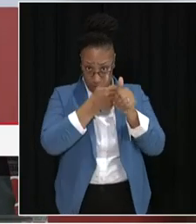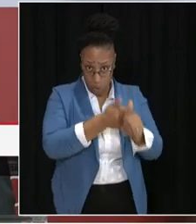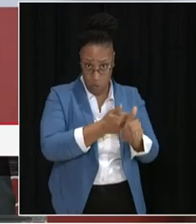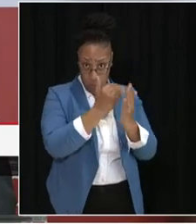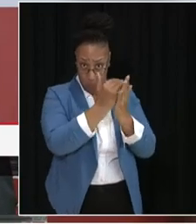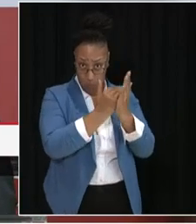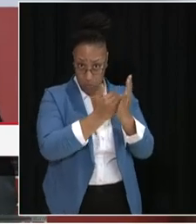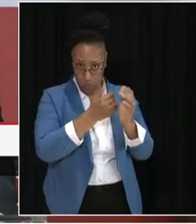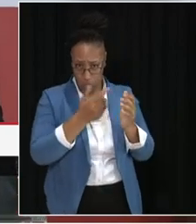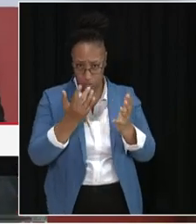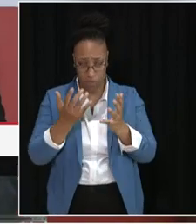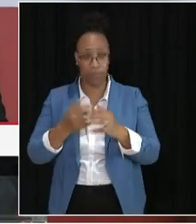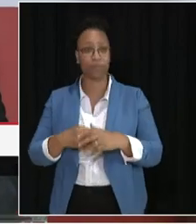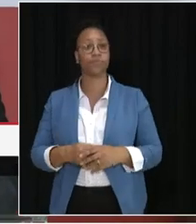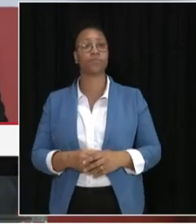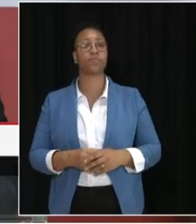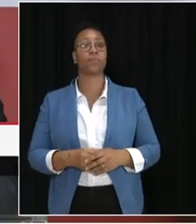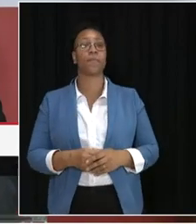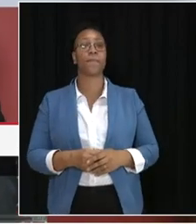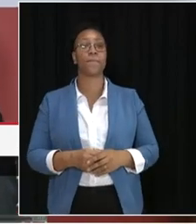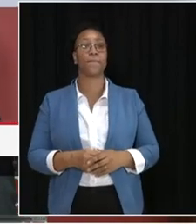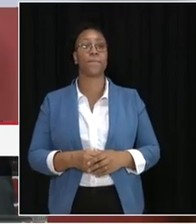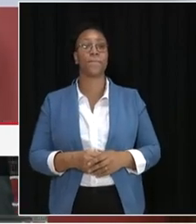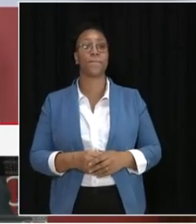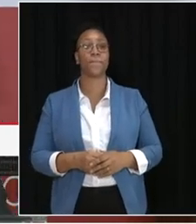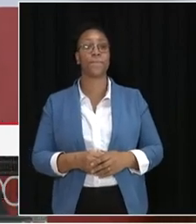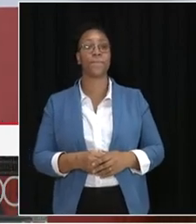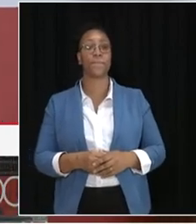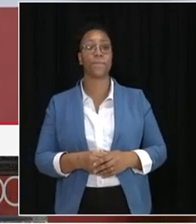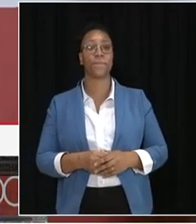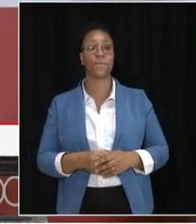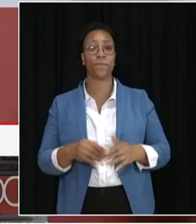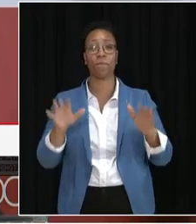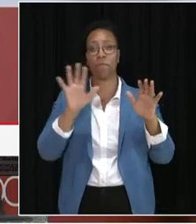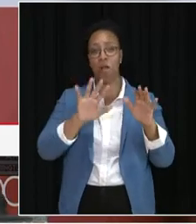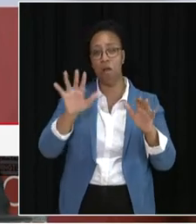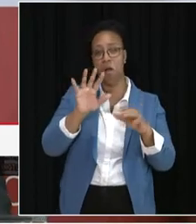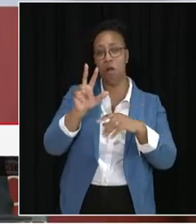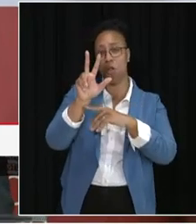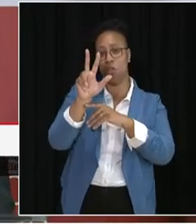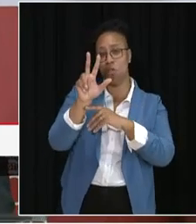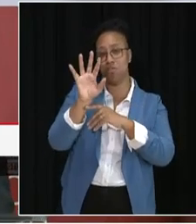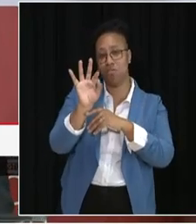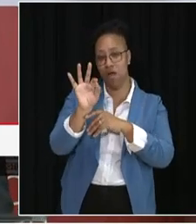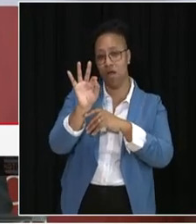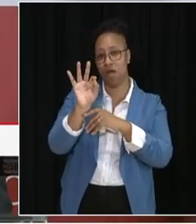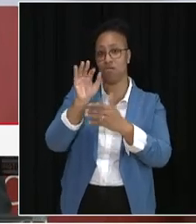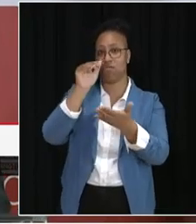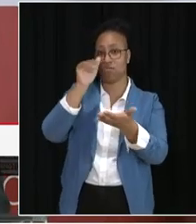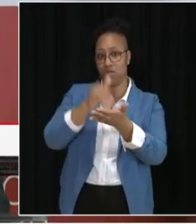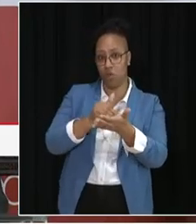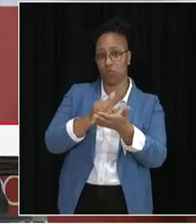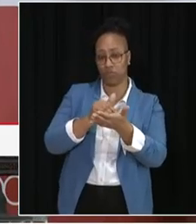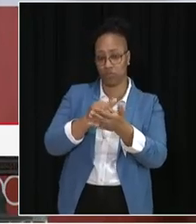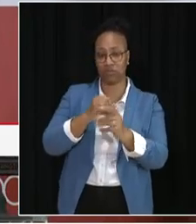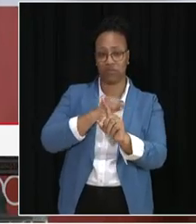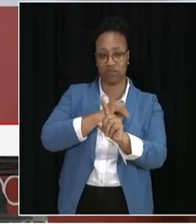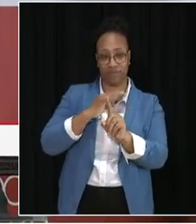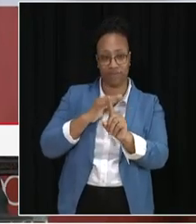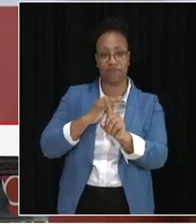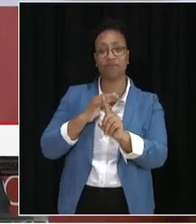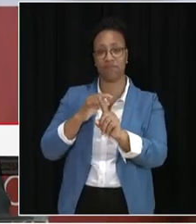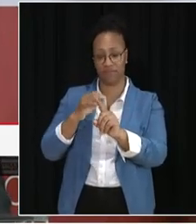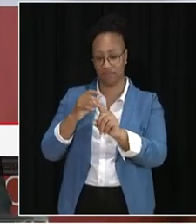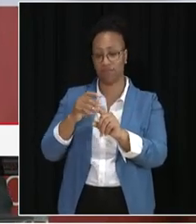that we turned away. We had over 39,000 staff and student members who provided their results to us, and we